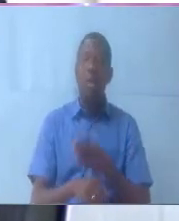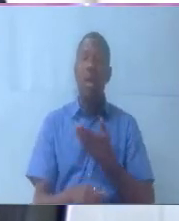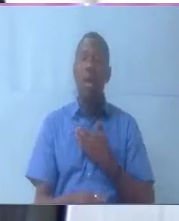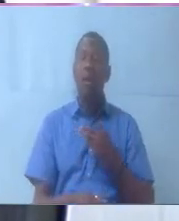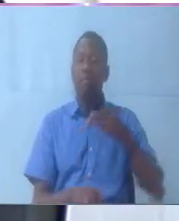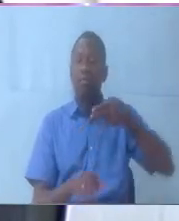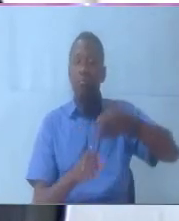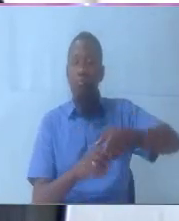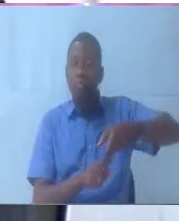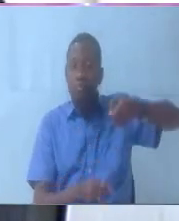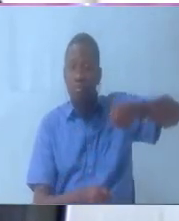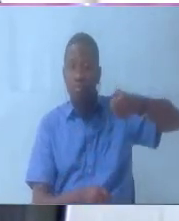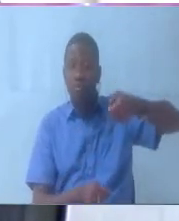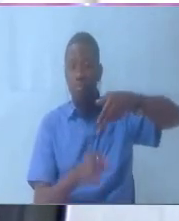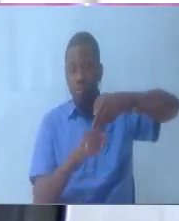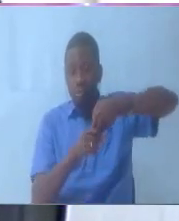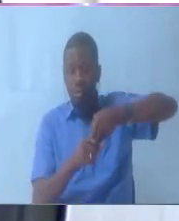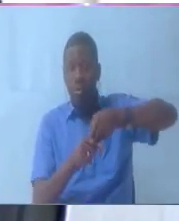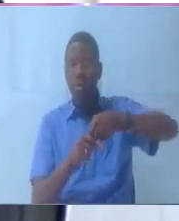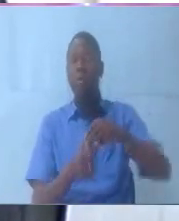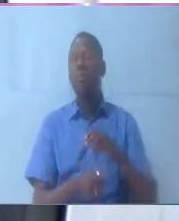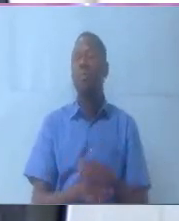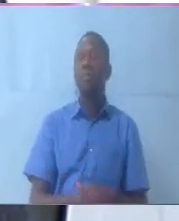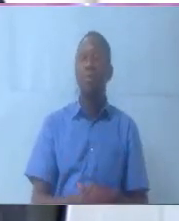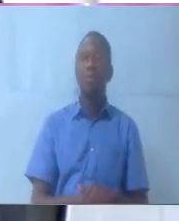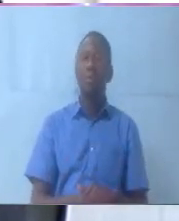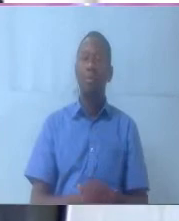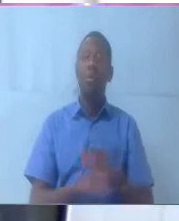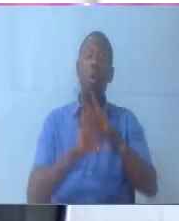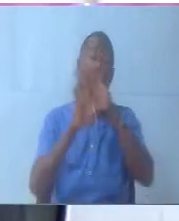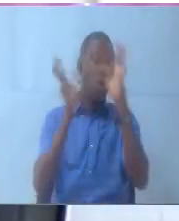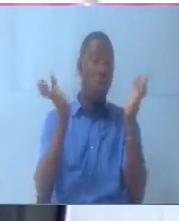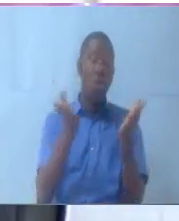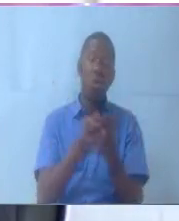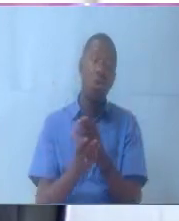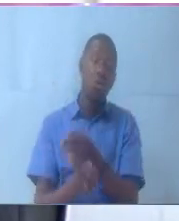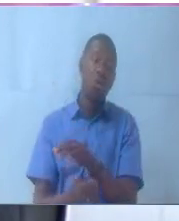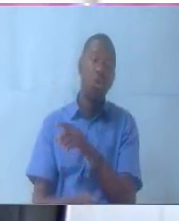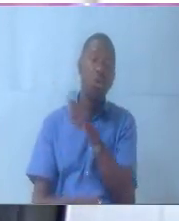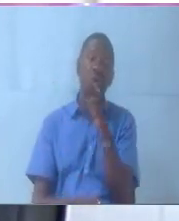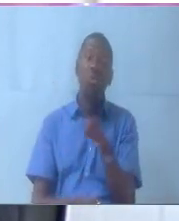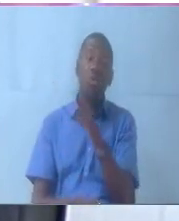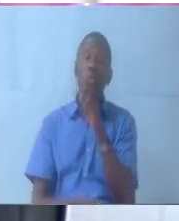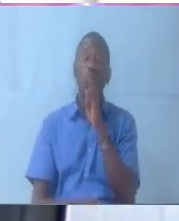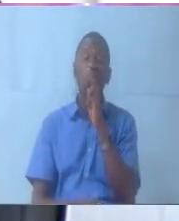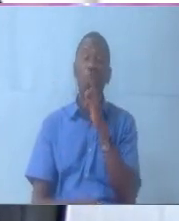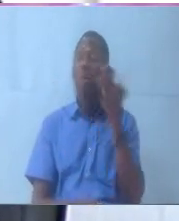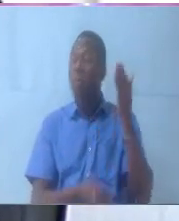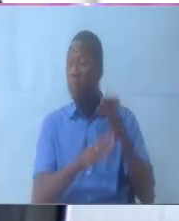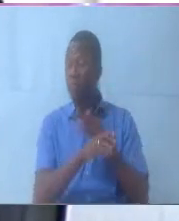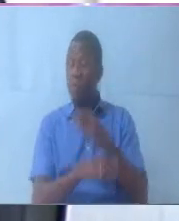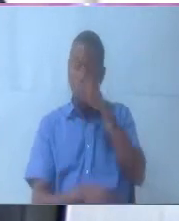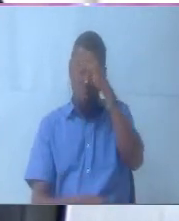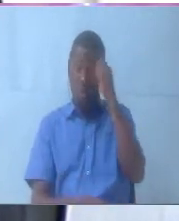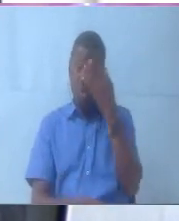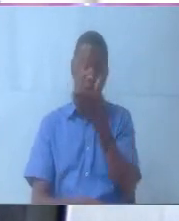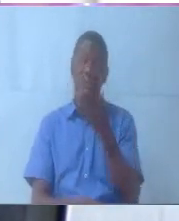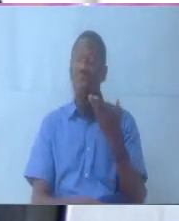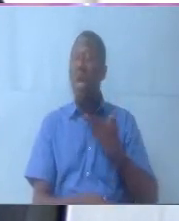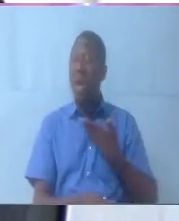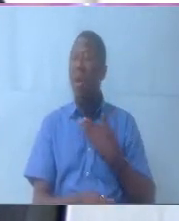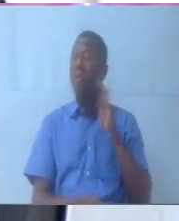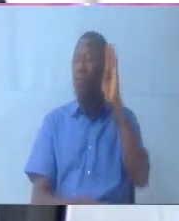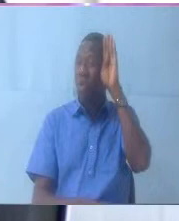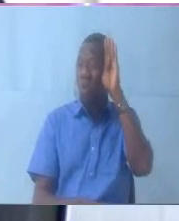All those who were working there, Menu bebe do ko la je. who were on holidays, Men ya lonko be dahawa to lela nu